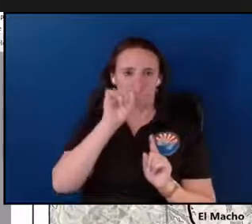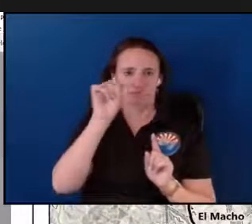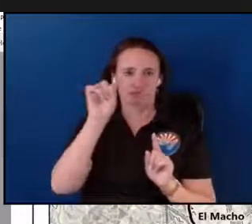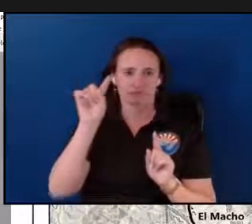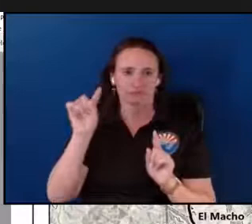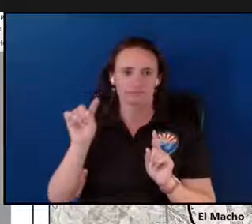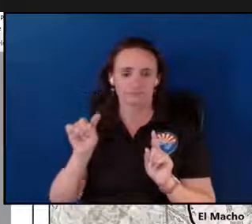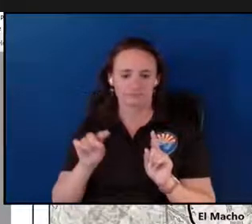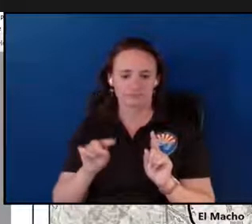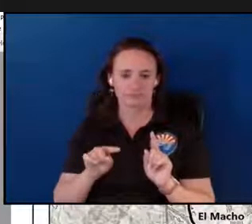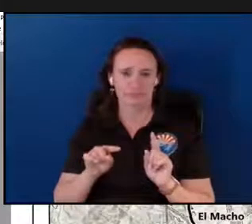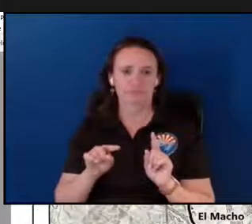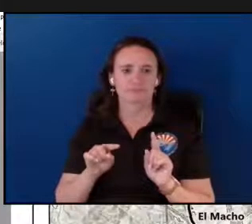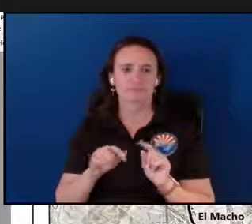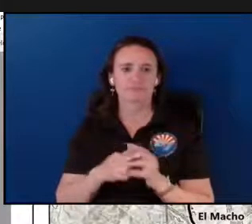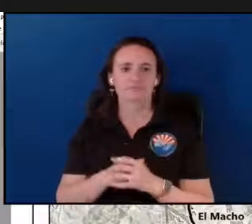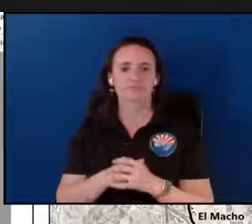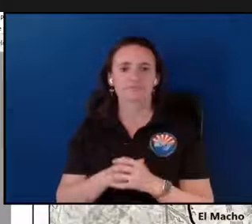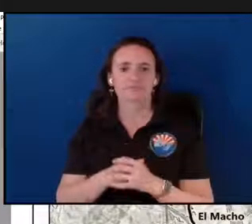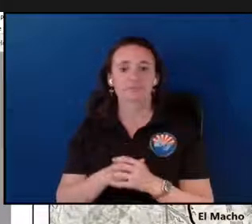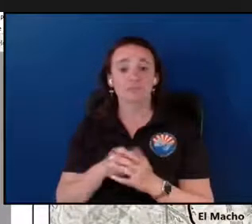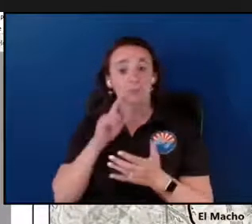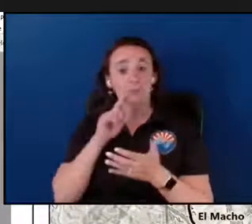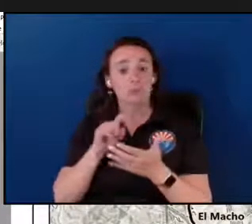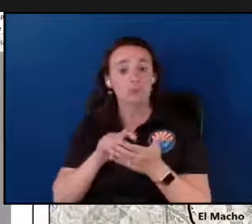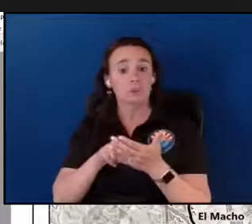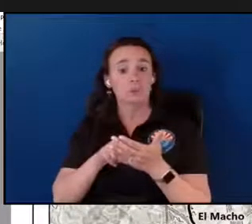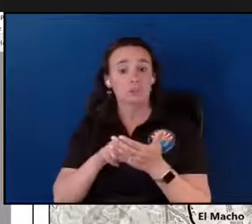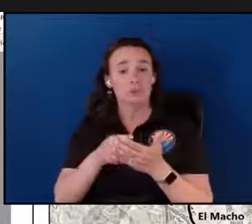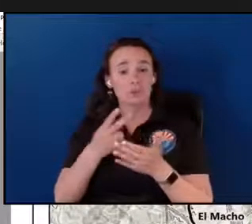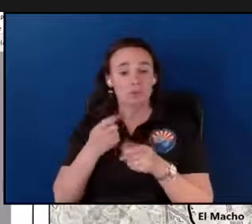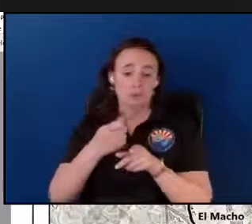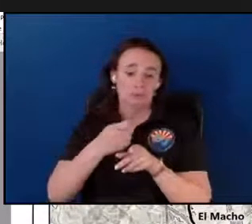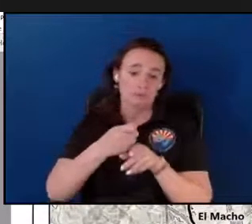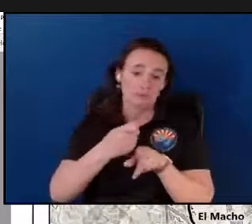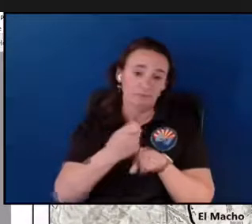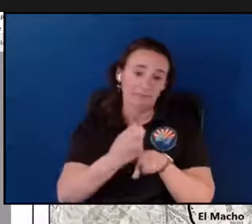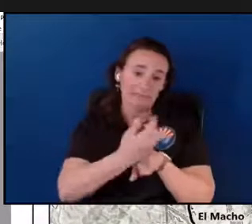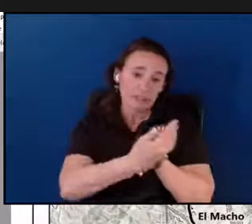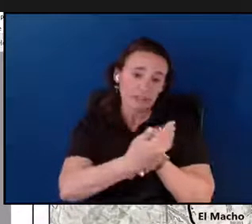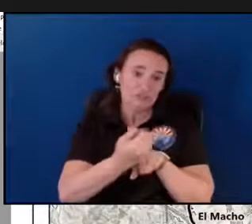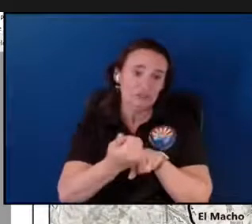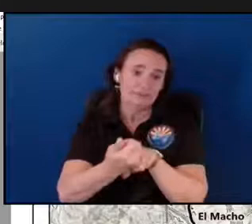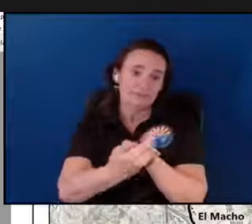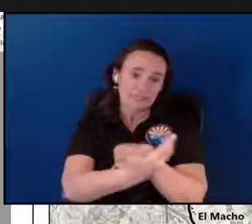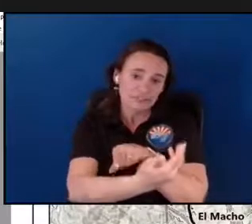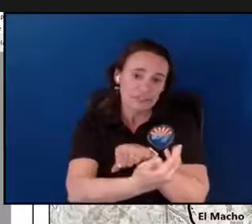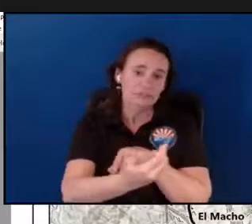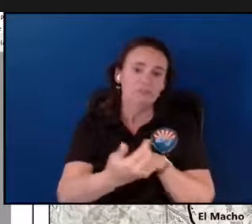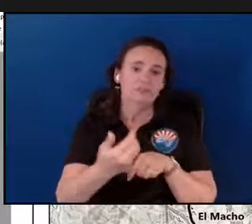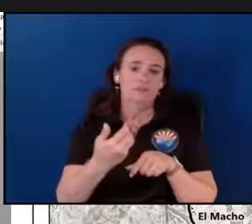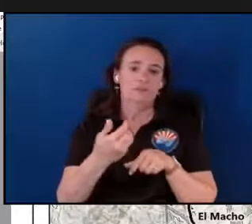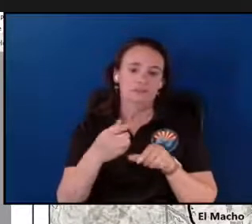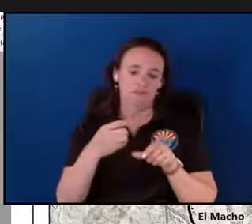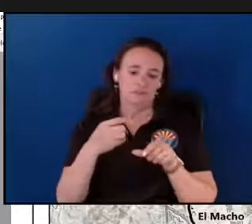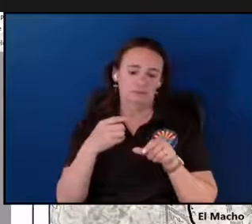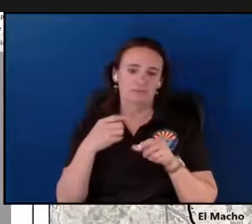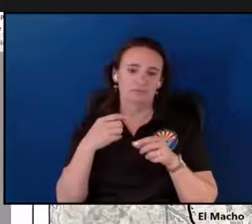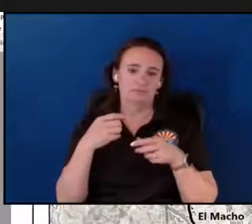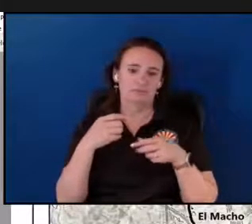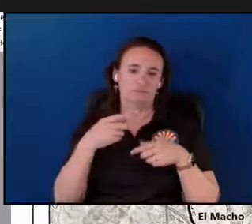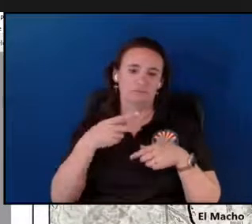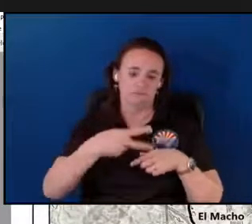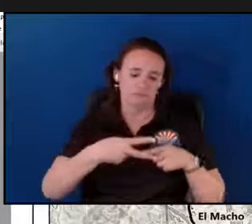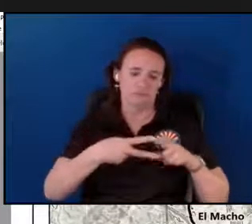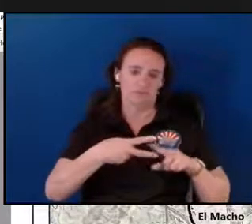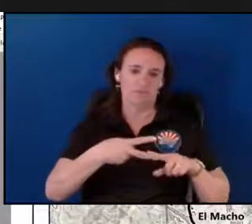two fingers that Ops talked about. The lower finger has the donut hole inside the middle there. That's just going to